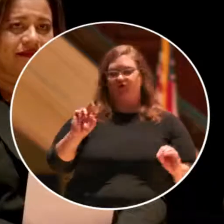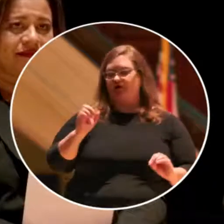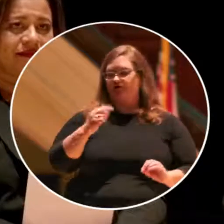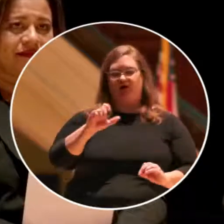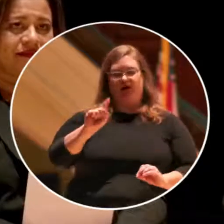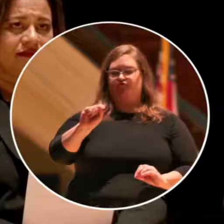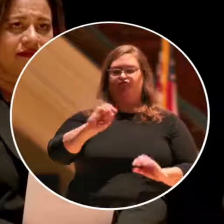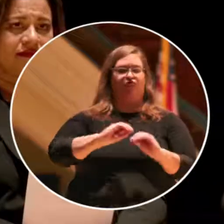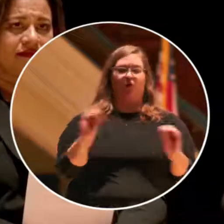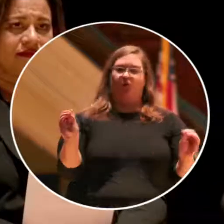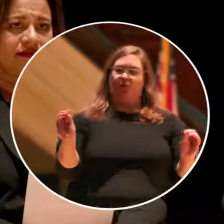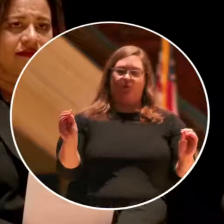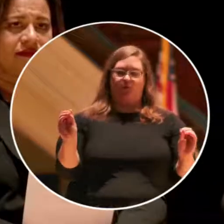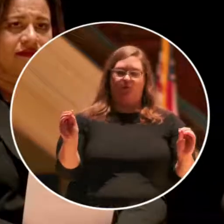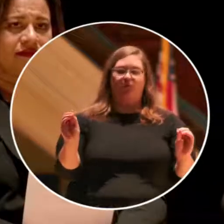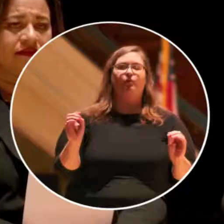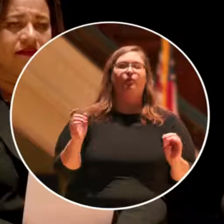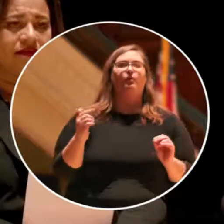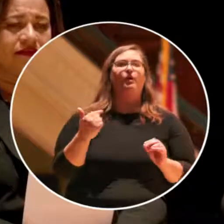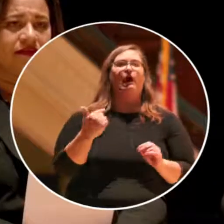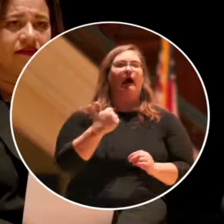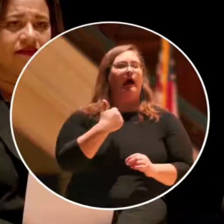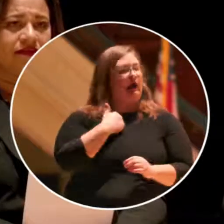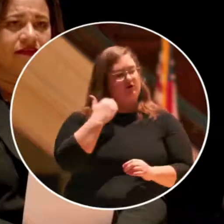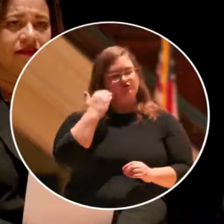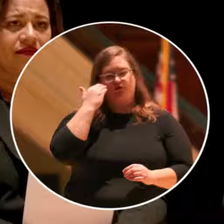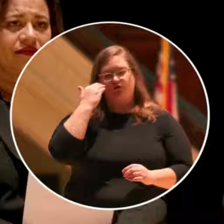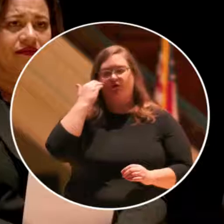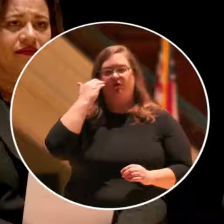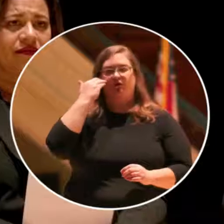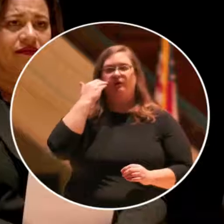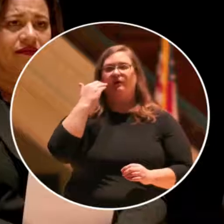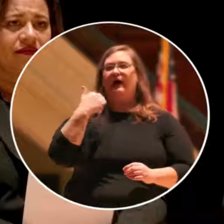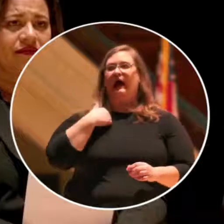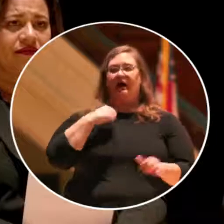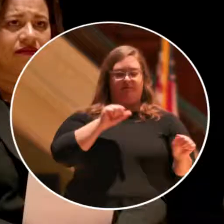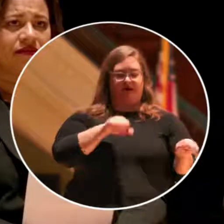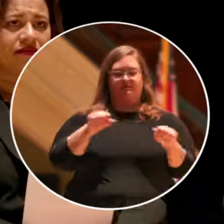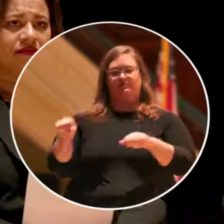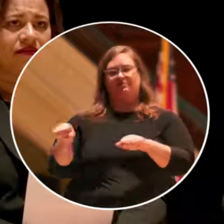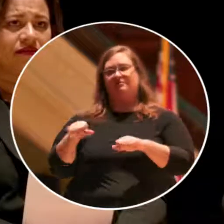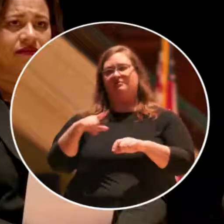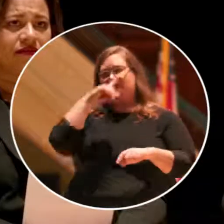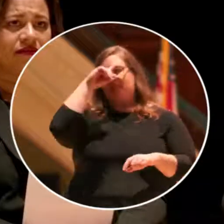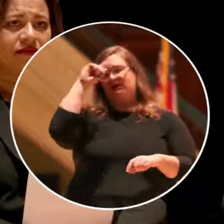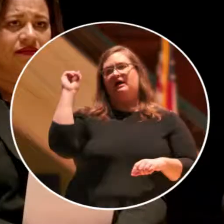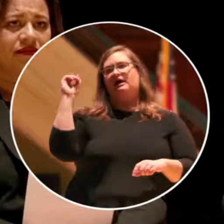moments that I believe have been possible because of my dad dying.